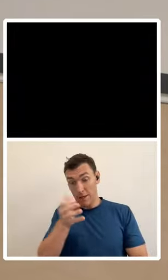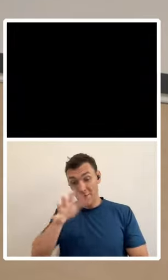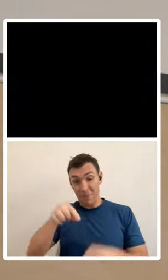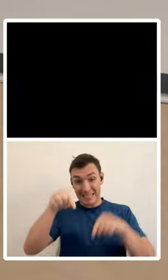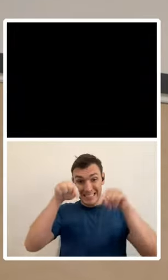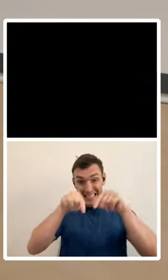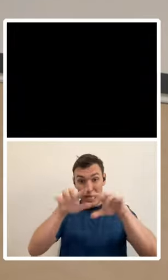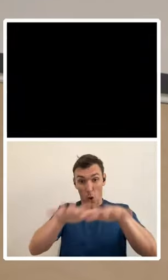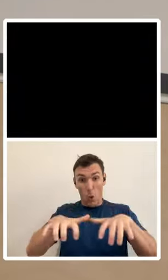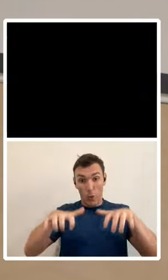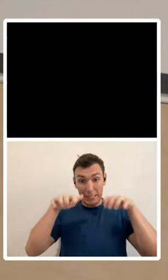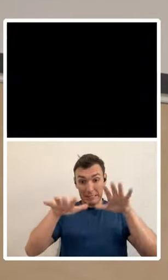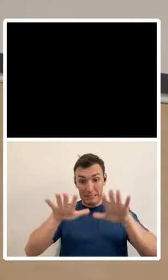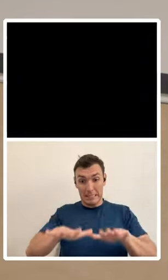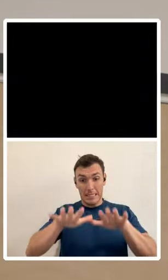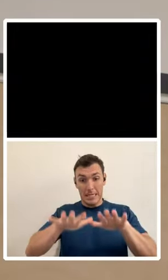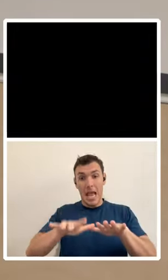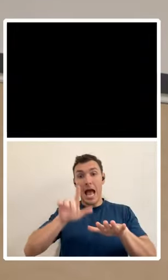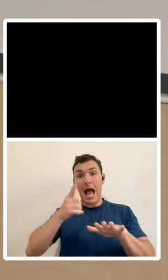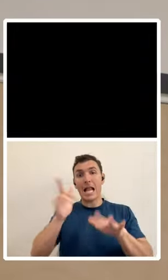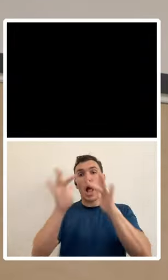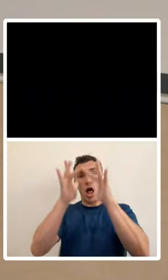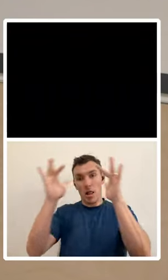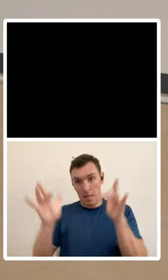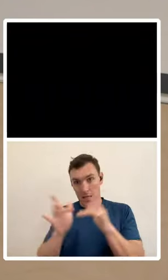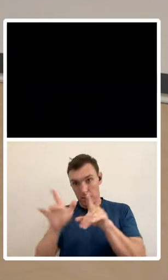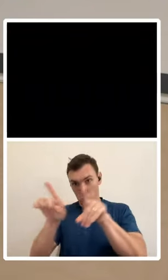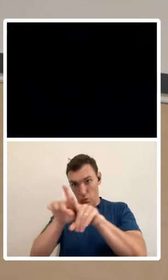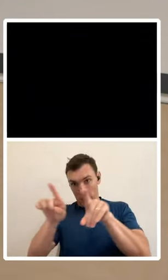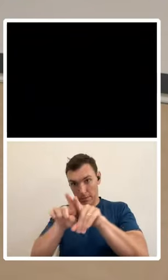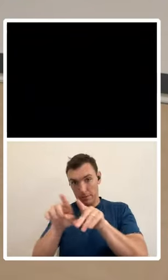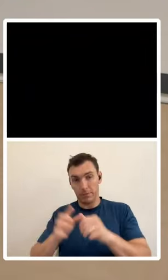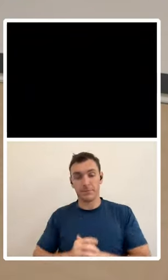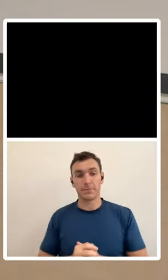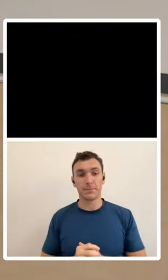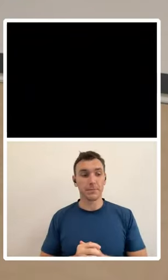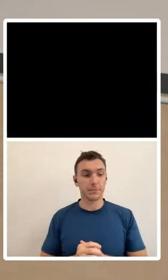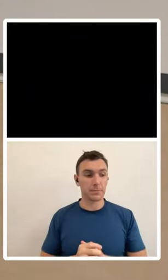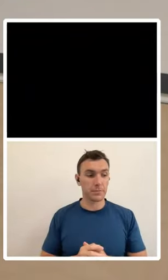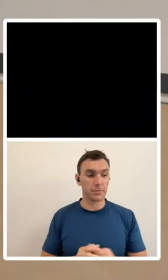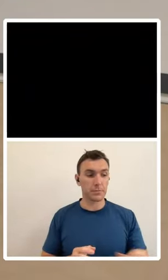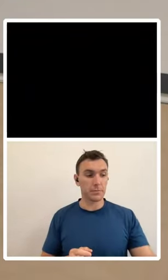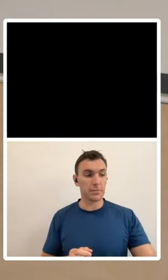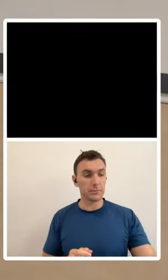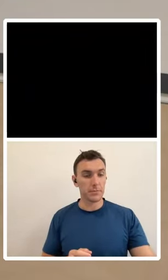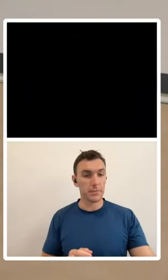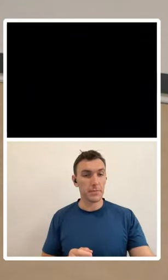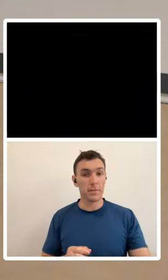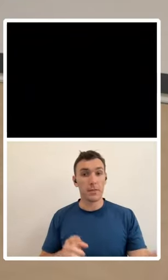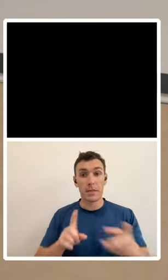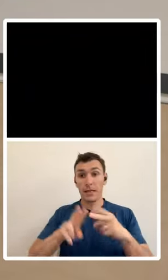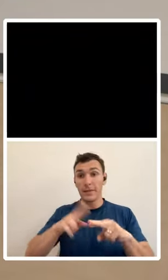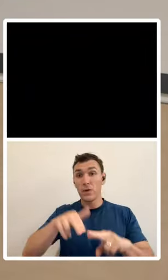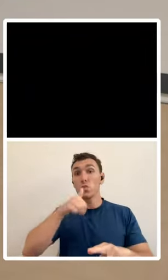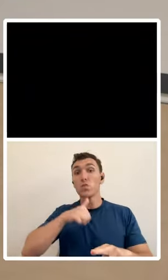I will moderate that discussion. For Twitter users, the hashtag for today's event is